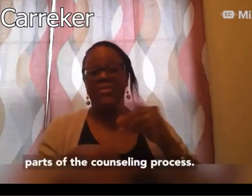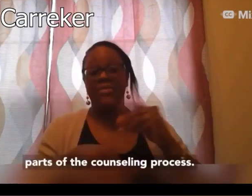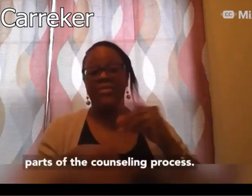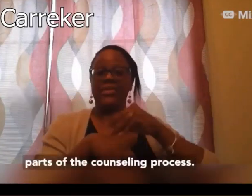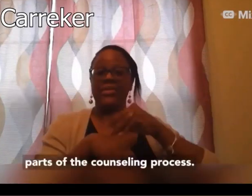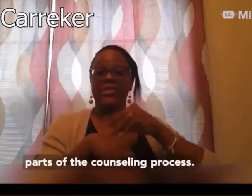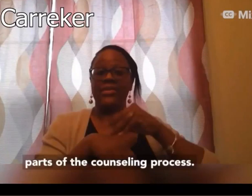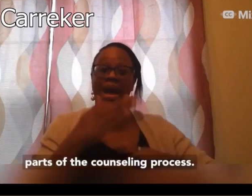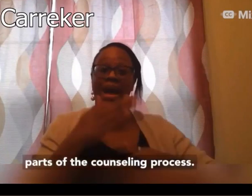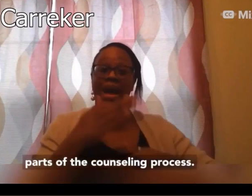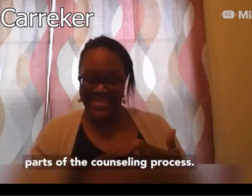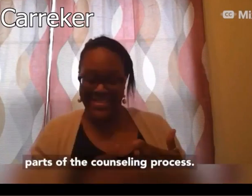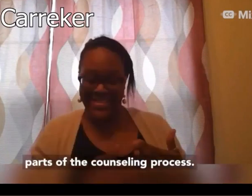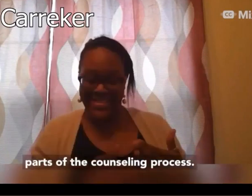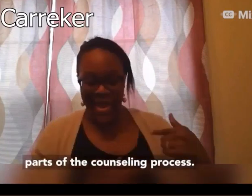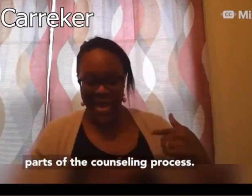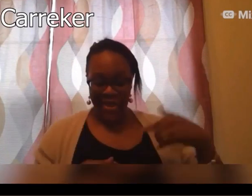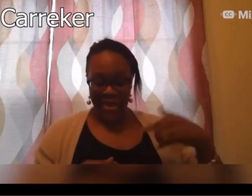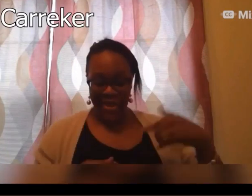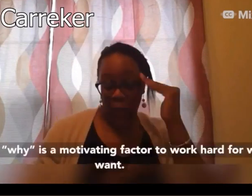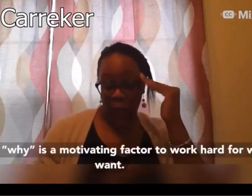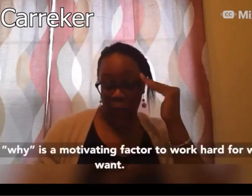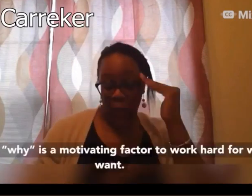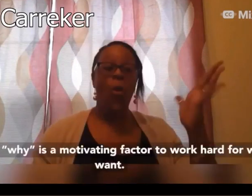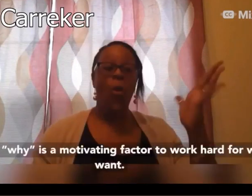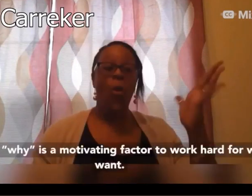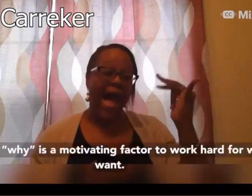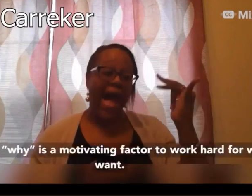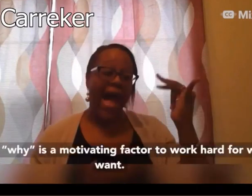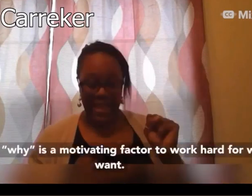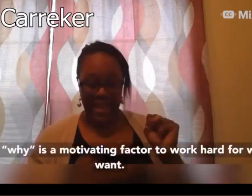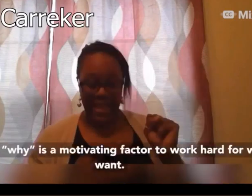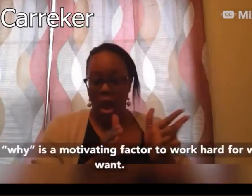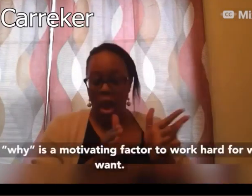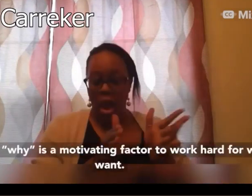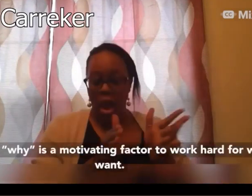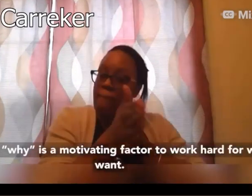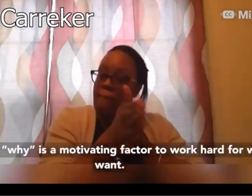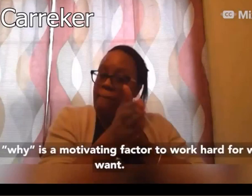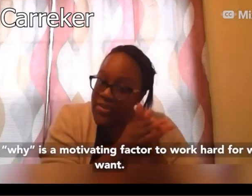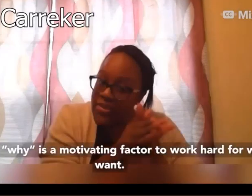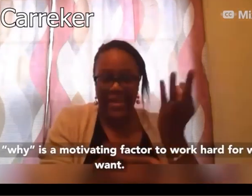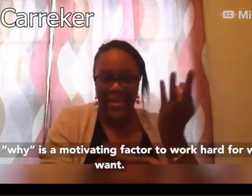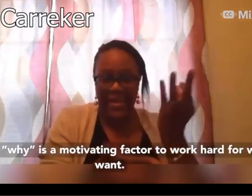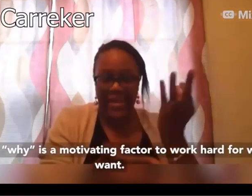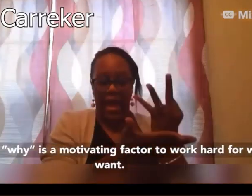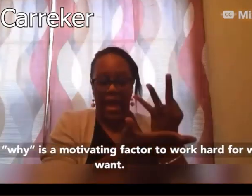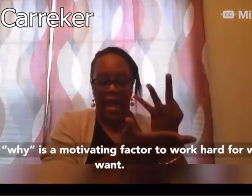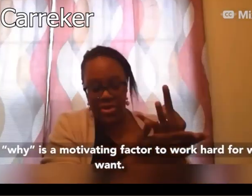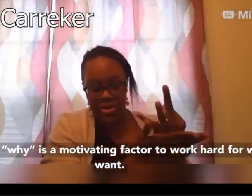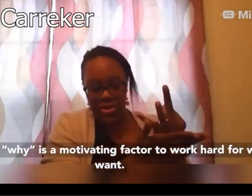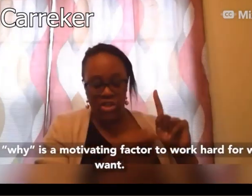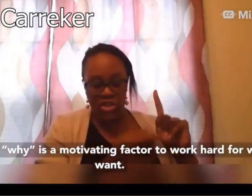parts of the counseling process. Knowing your why is a motivating